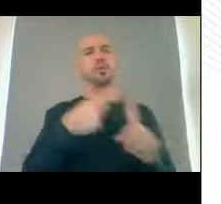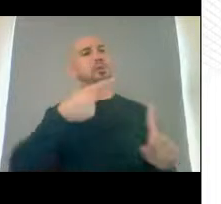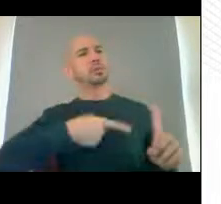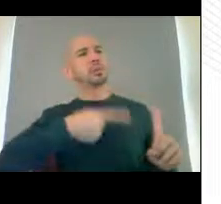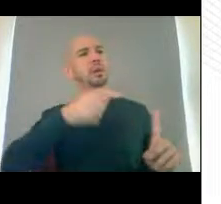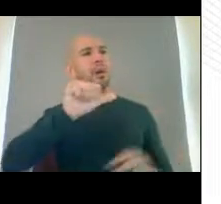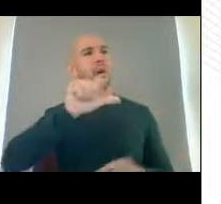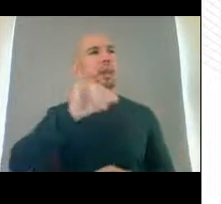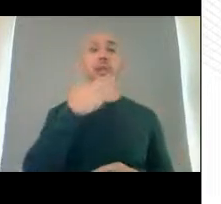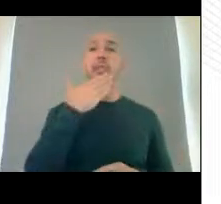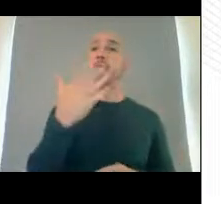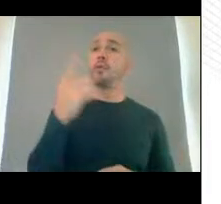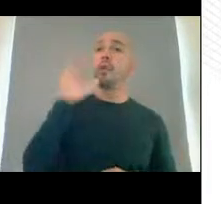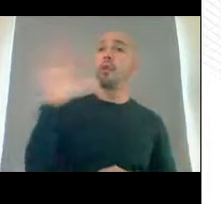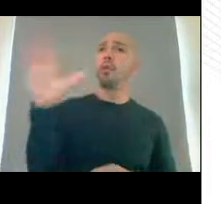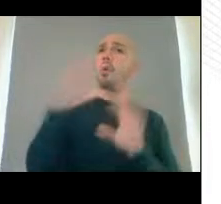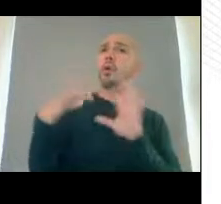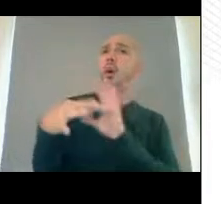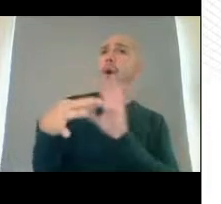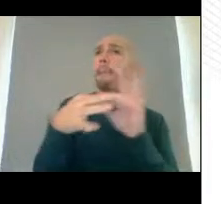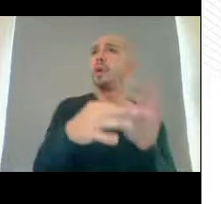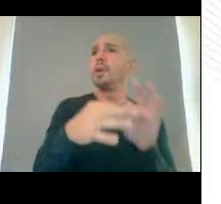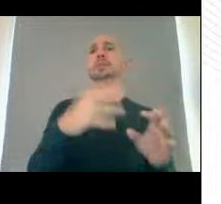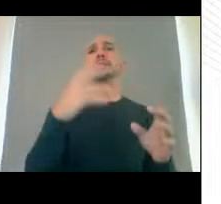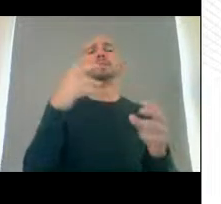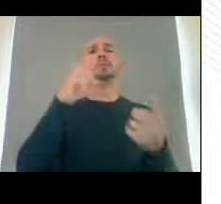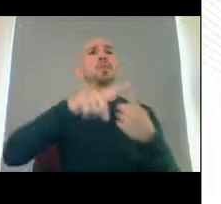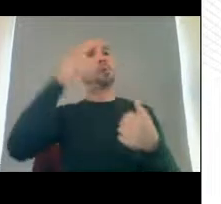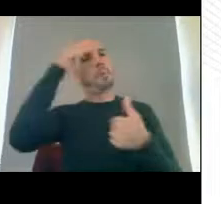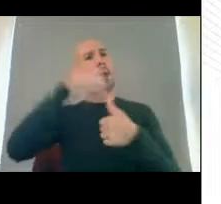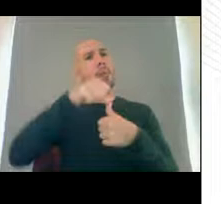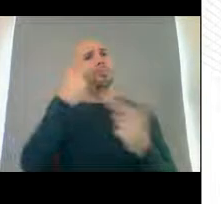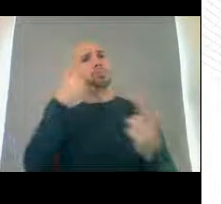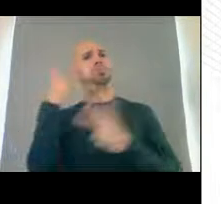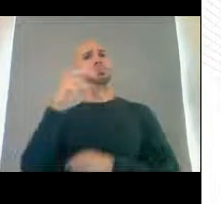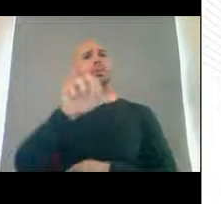comments on adjourning the meeting in his memory so thank you so much